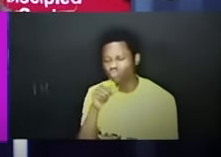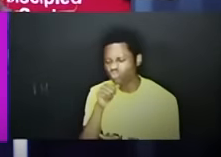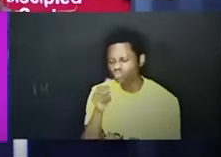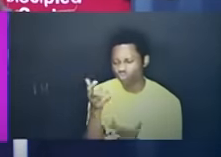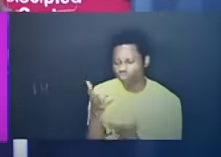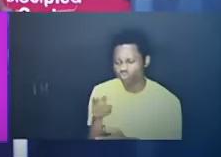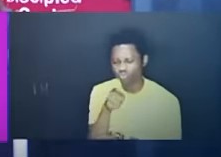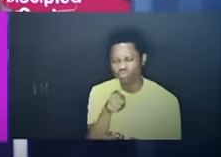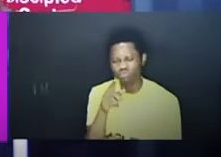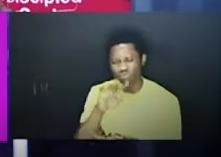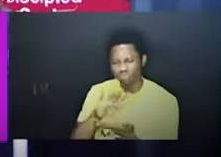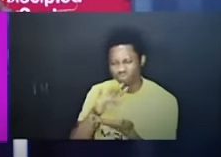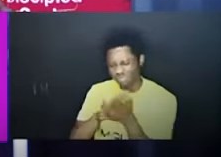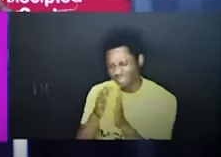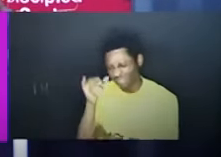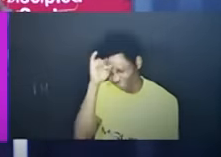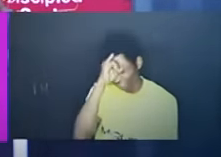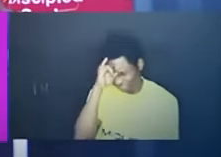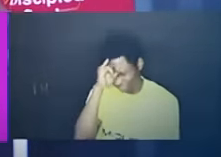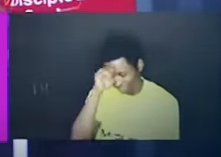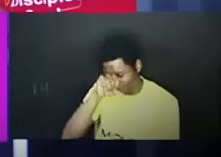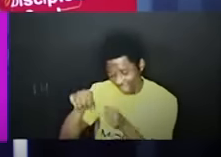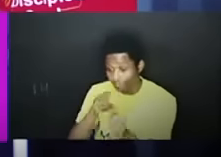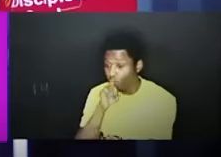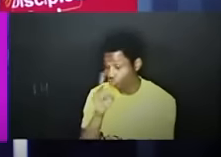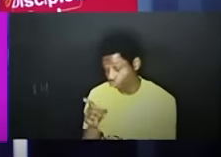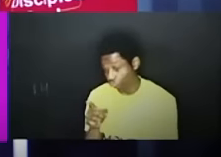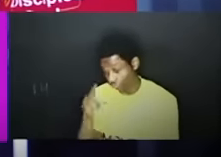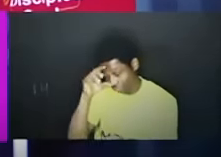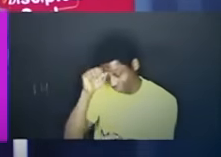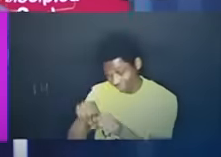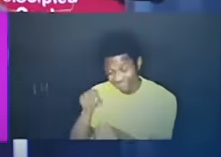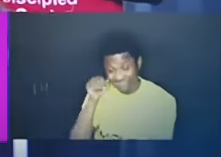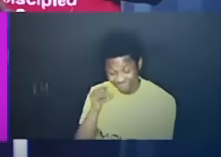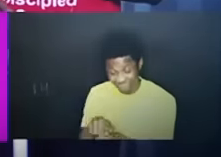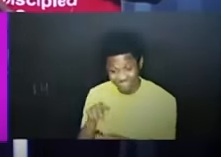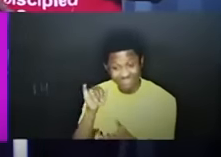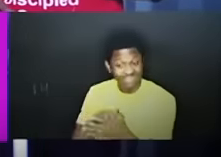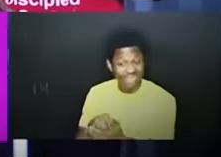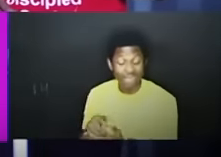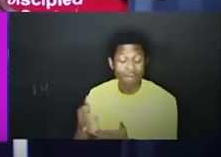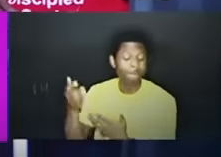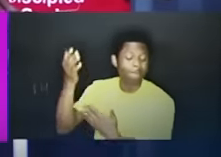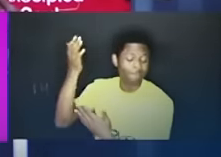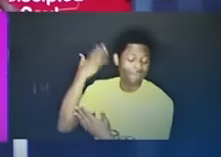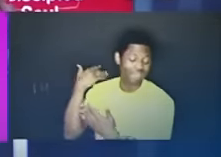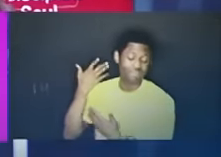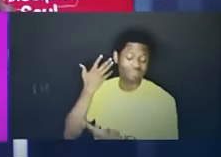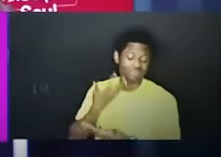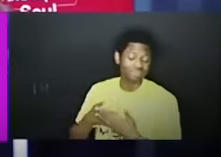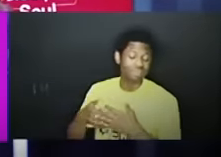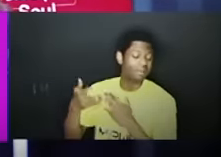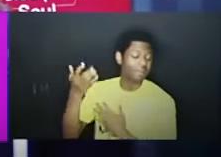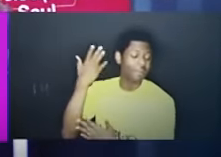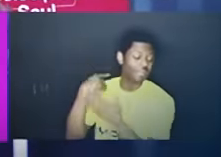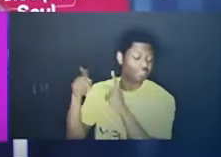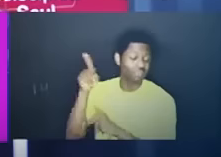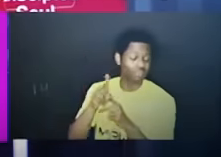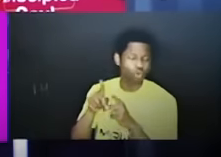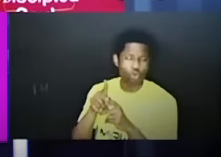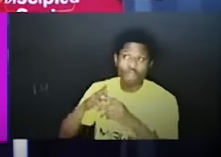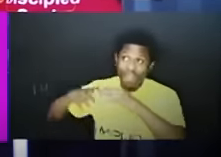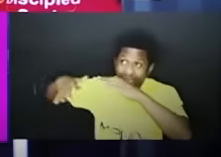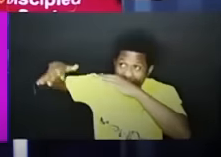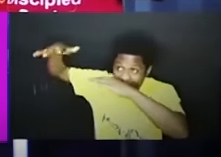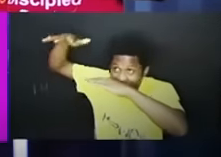be ignorant of the fact, brothers and sisters, that our ancestors were all under the cloud, and that they